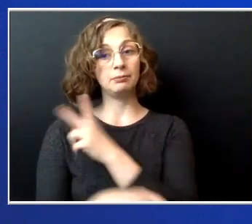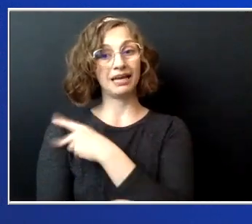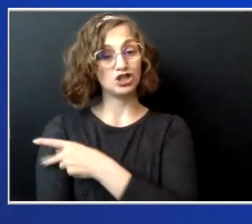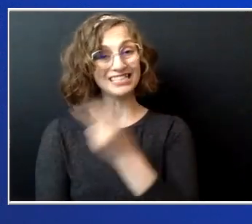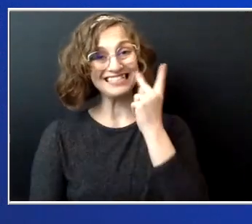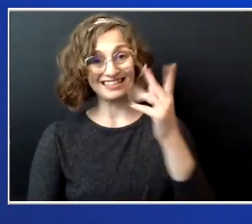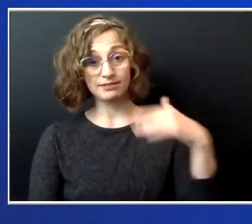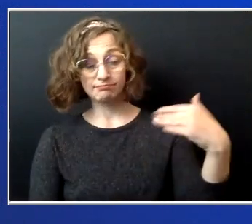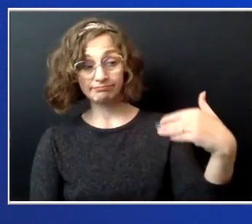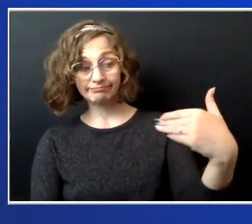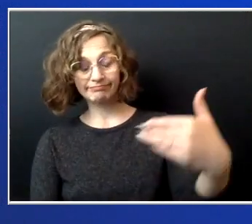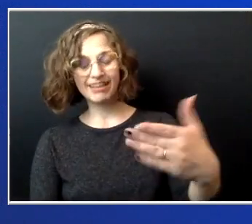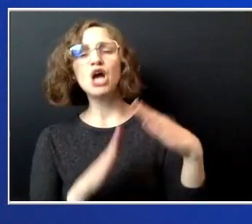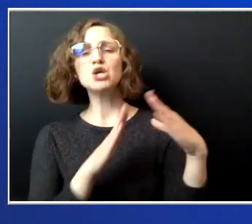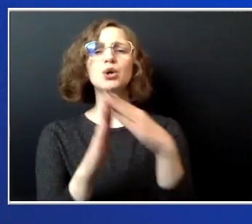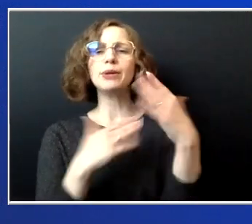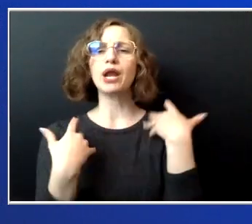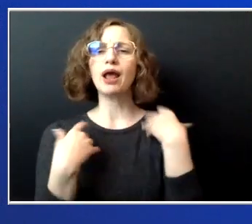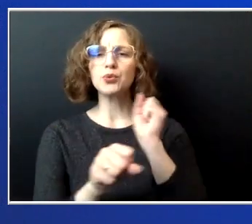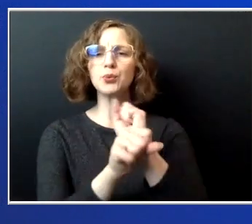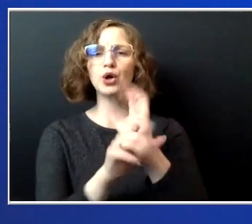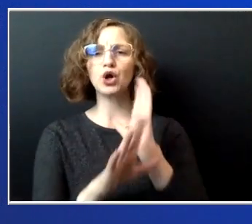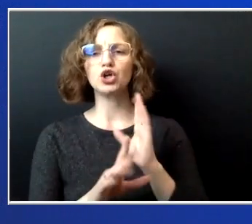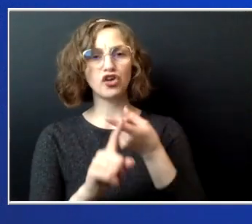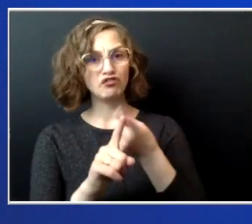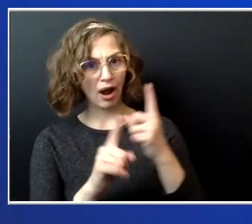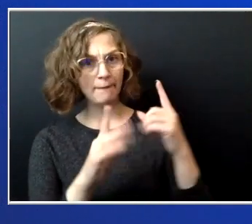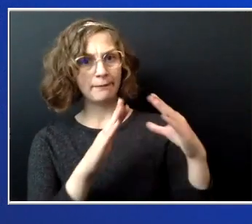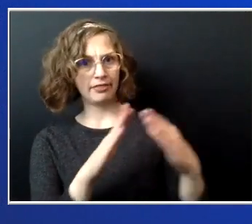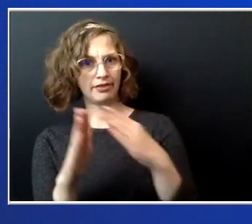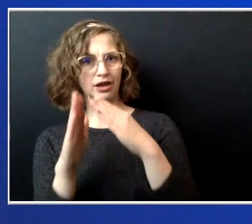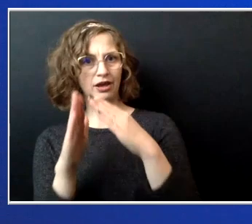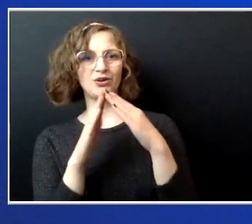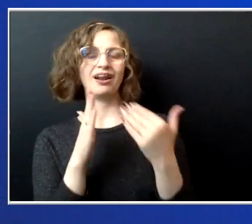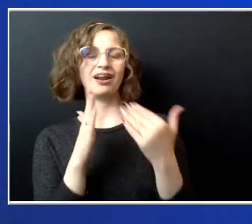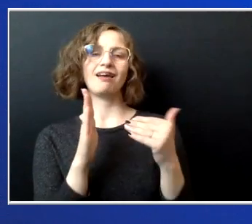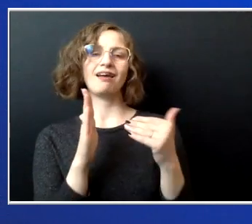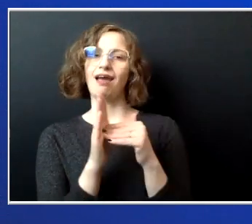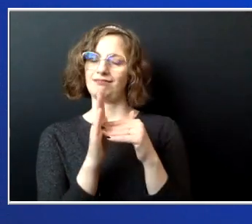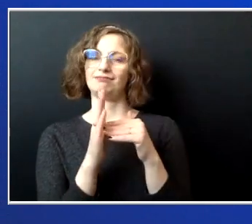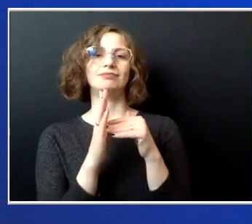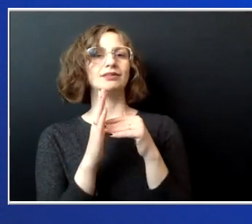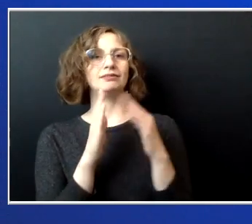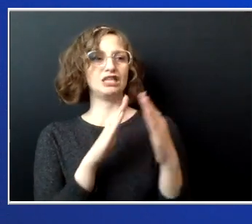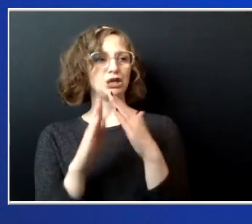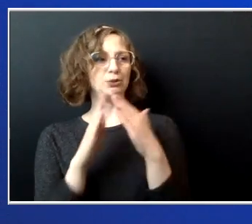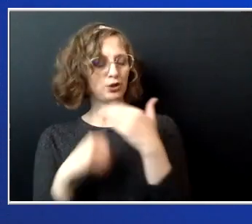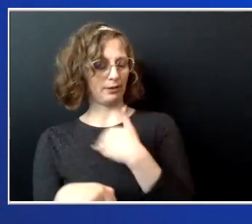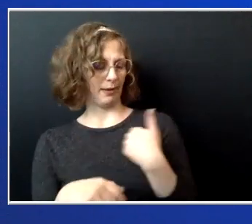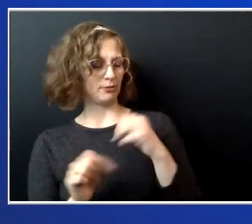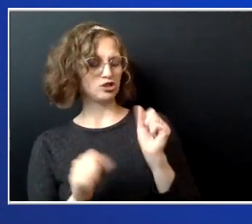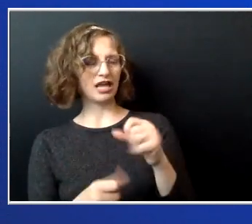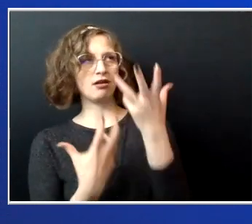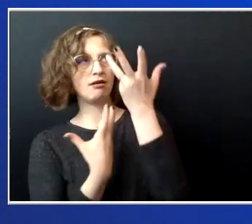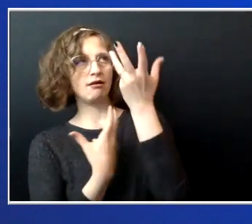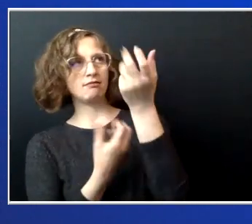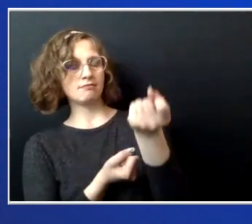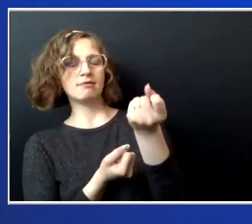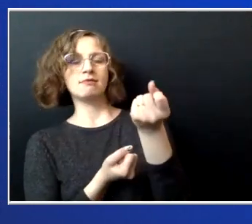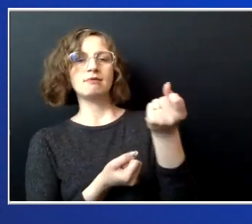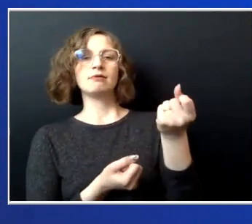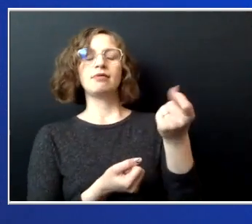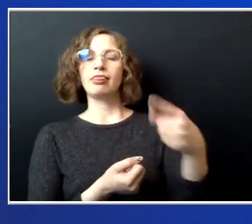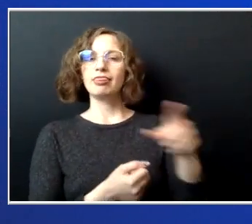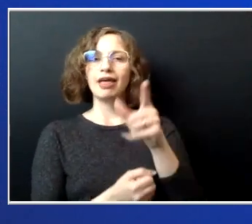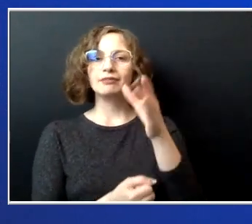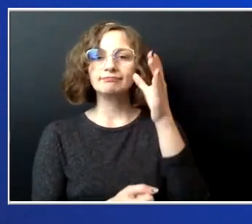workers come from the community and, again, are trusted community members. They listen, they hear,